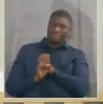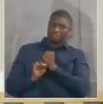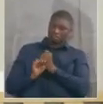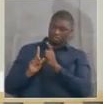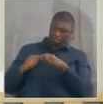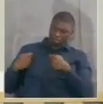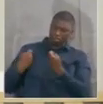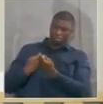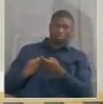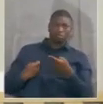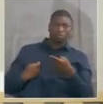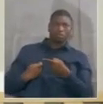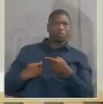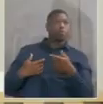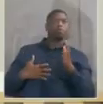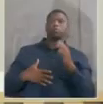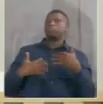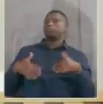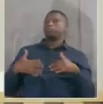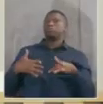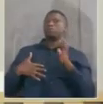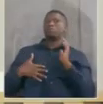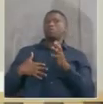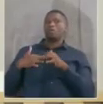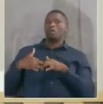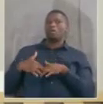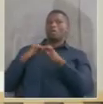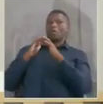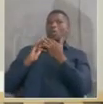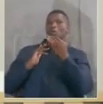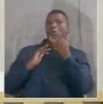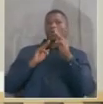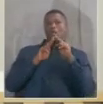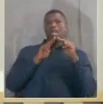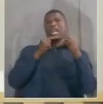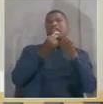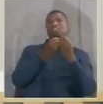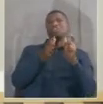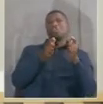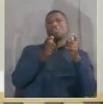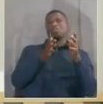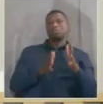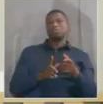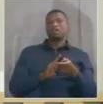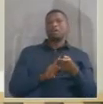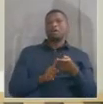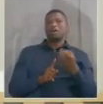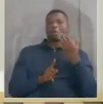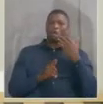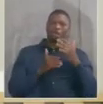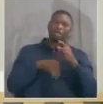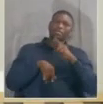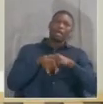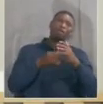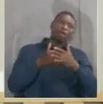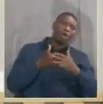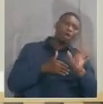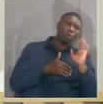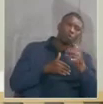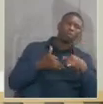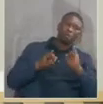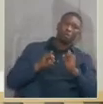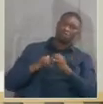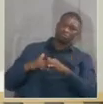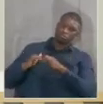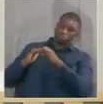teams that will be established by the National Commissioner from time to time.